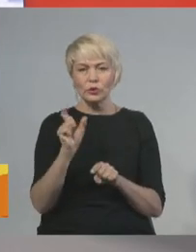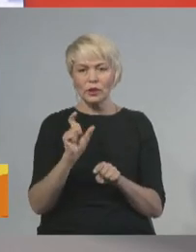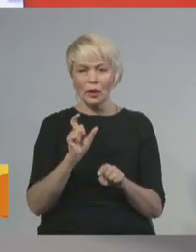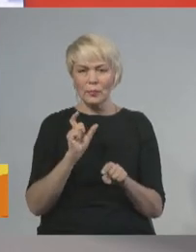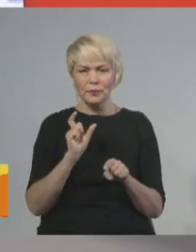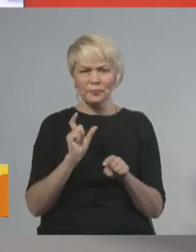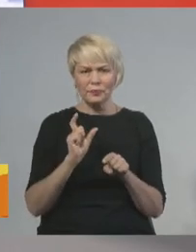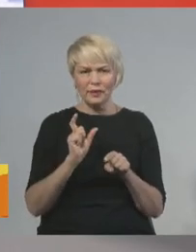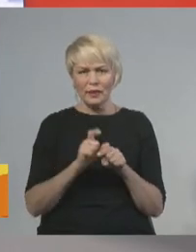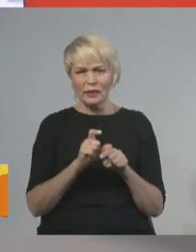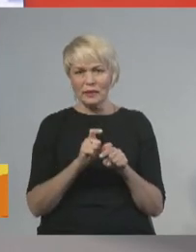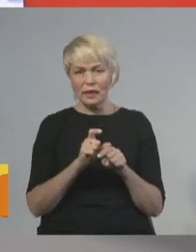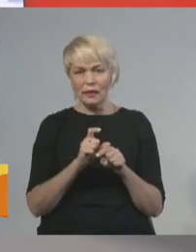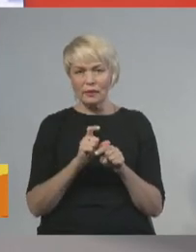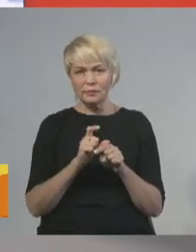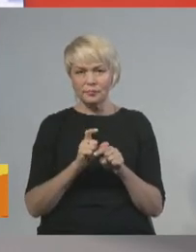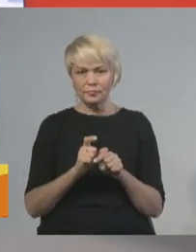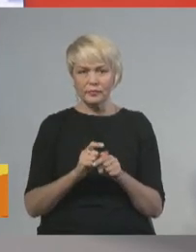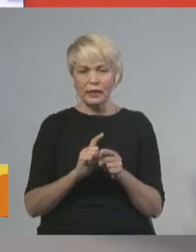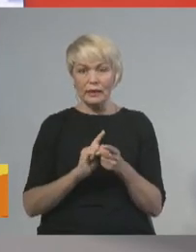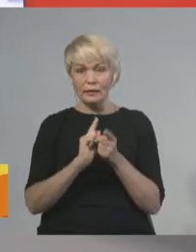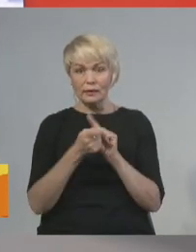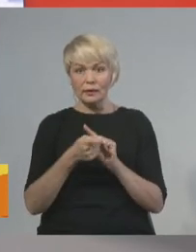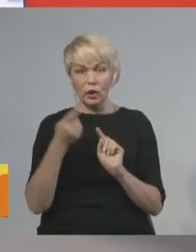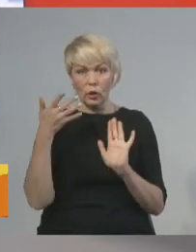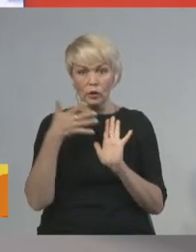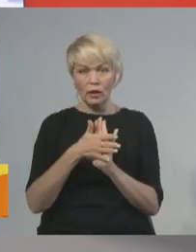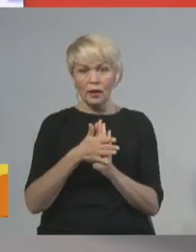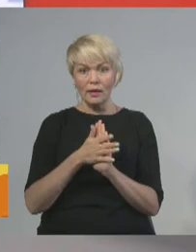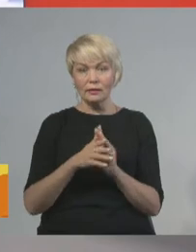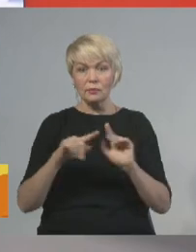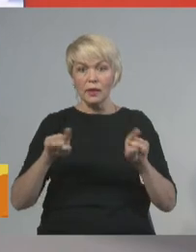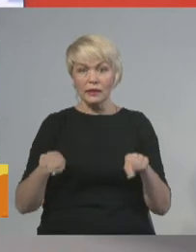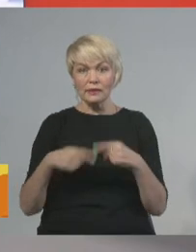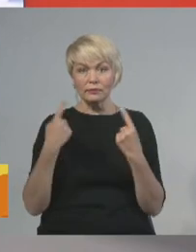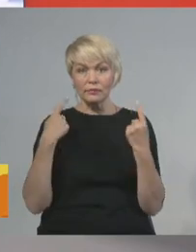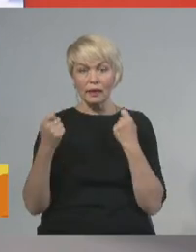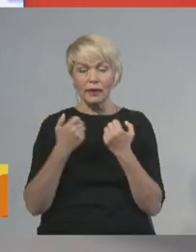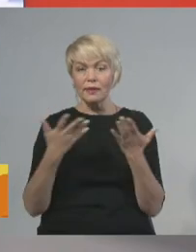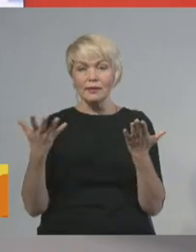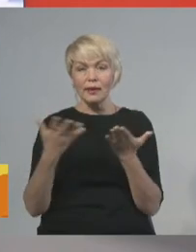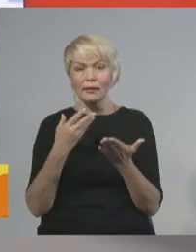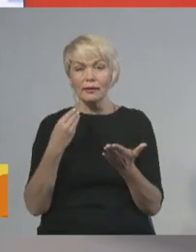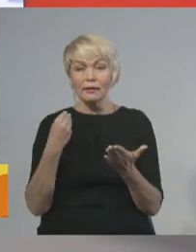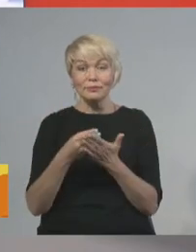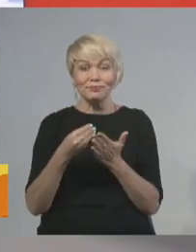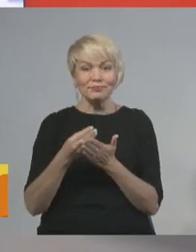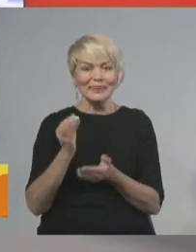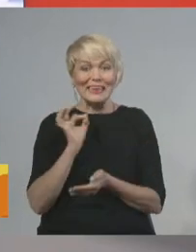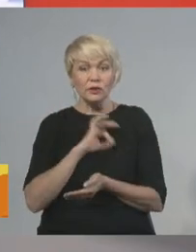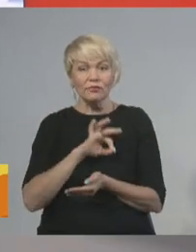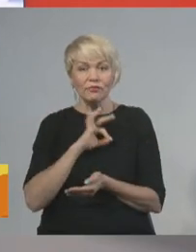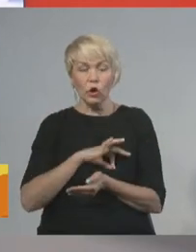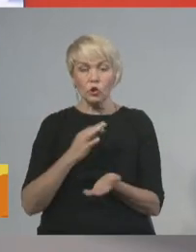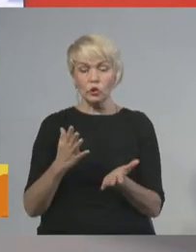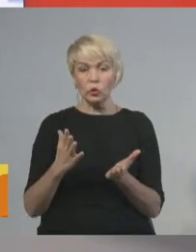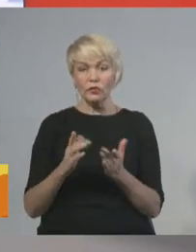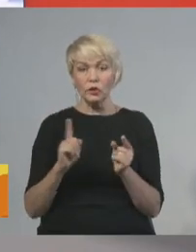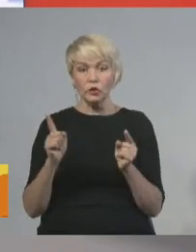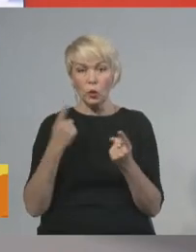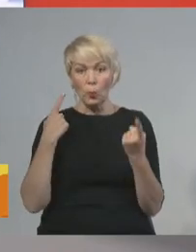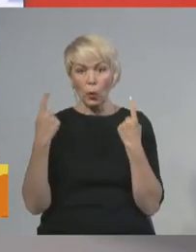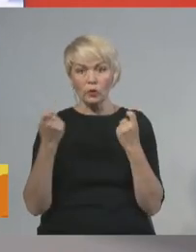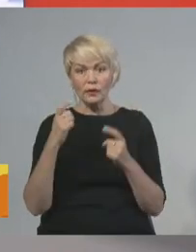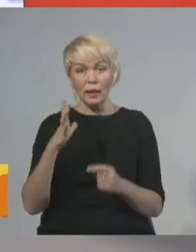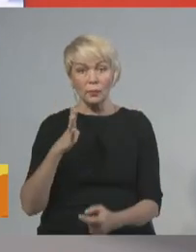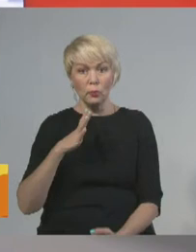of the direct sales which shifted our understanding of how we are to create content which resources to